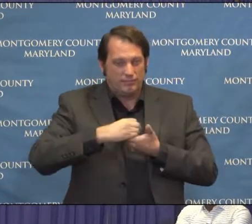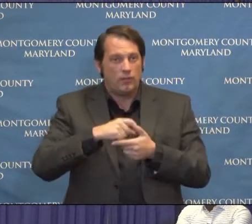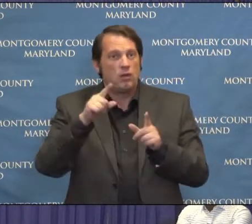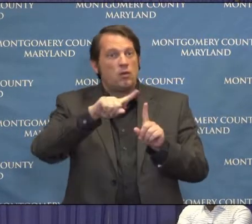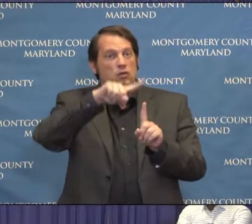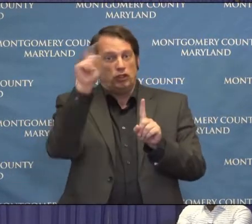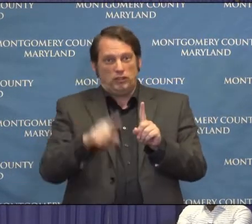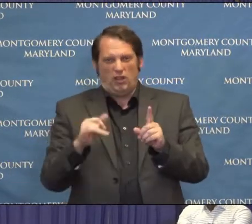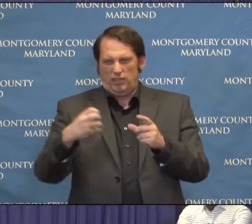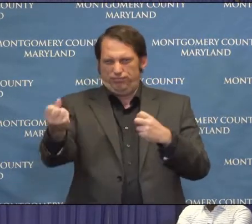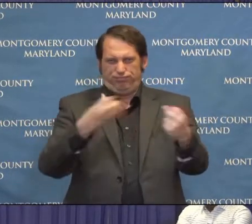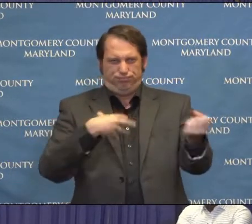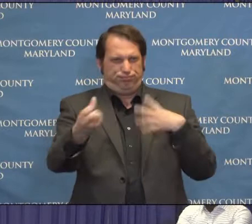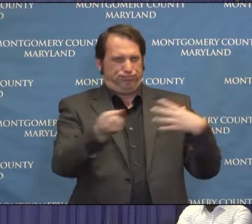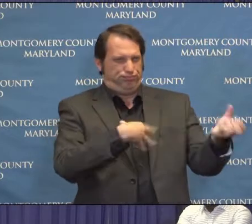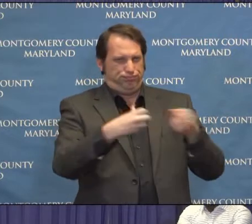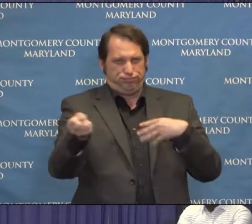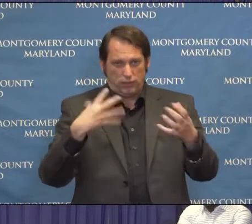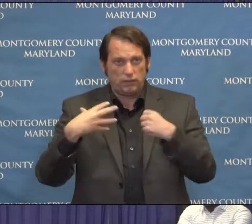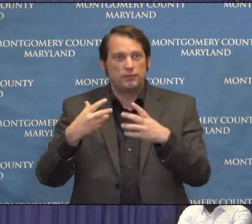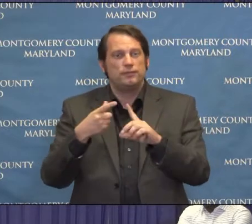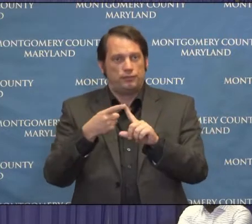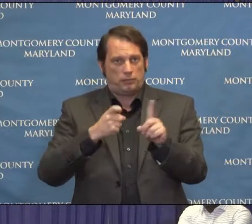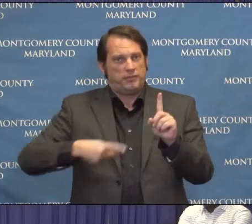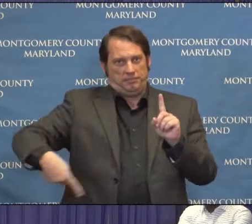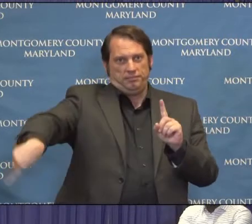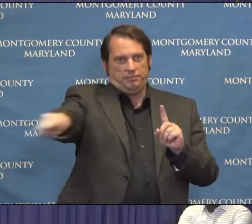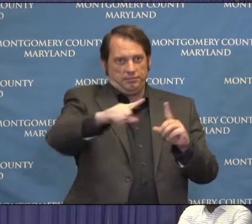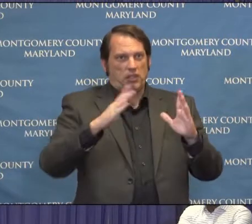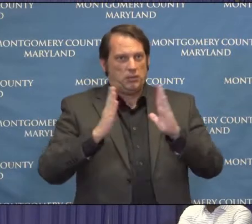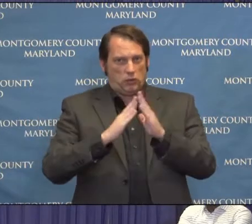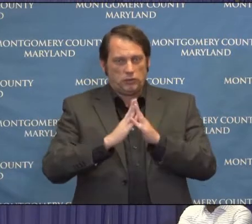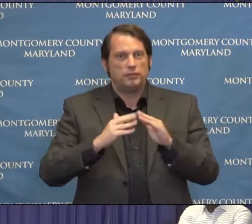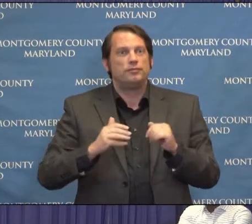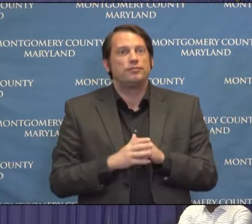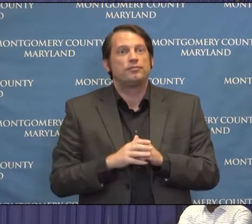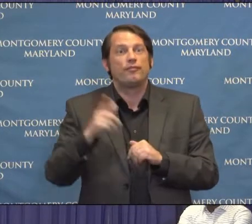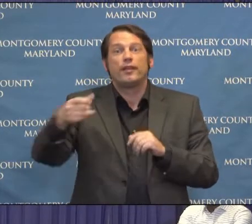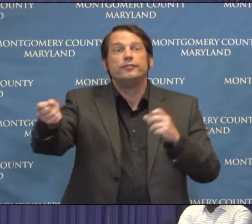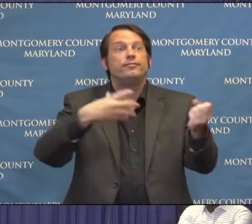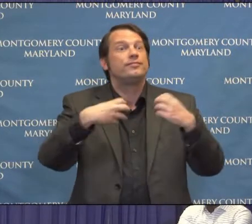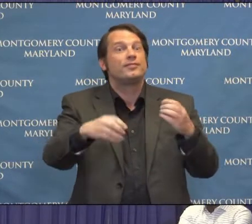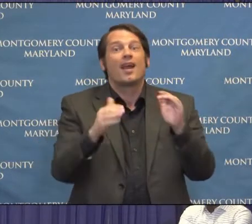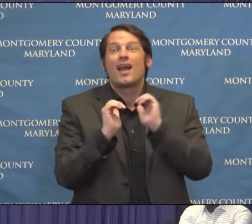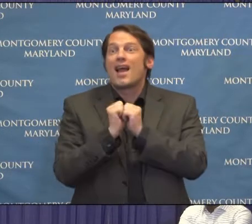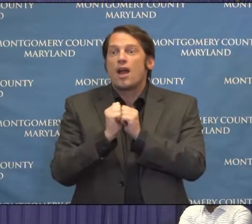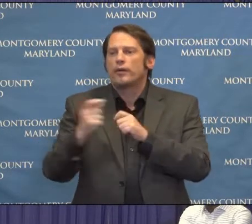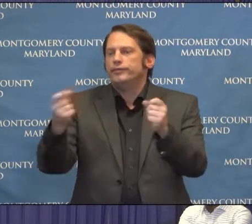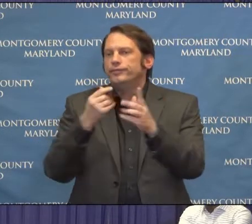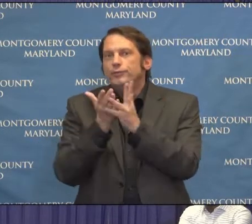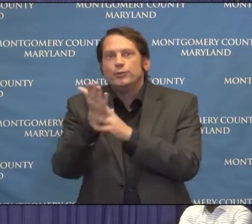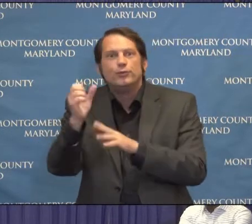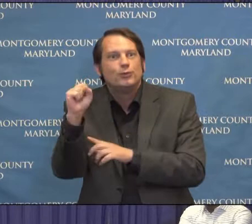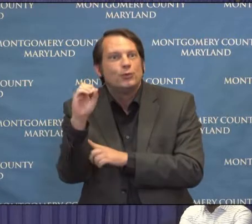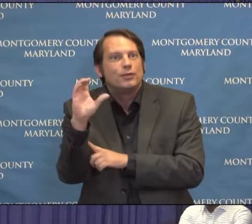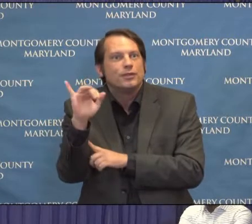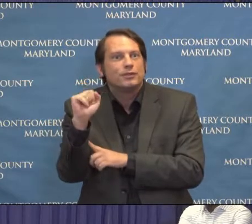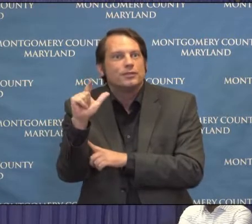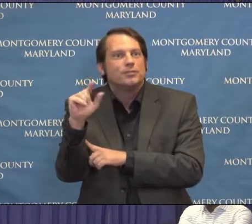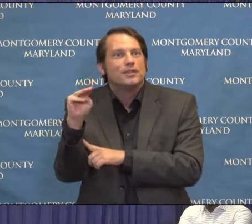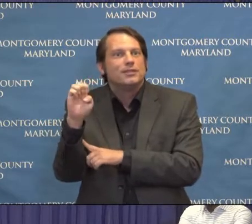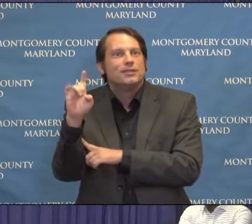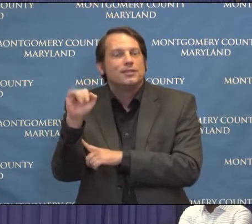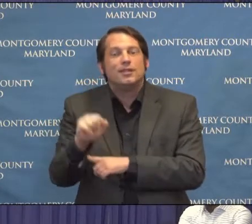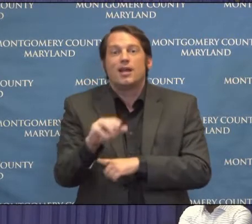who have reached out to us through social media, NC311, as well as emails and